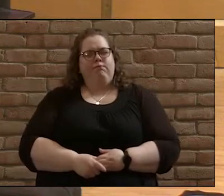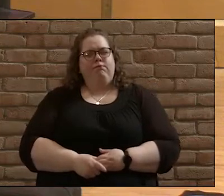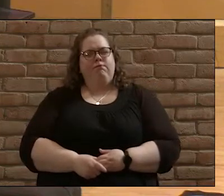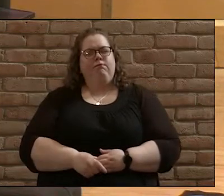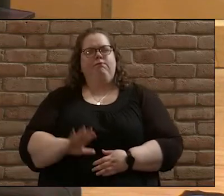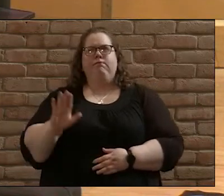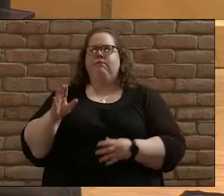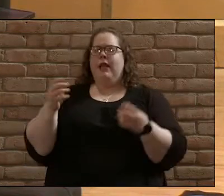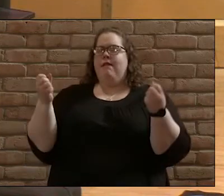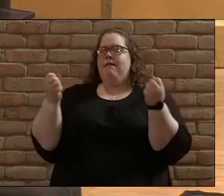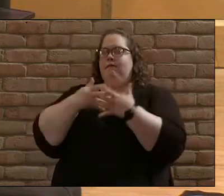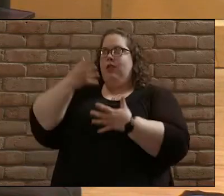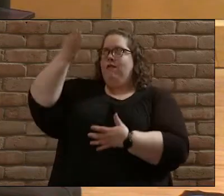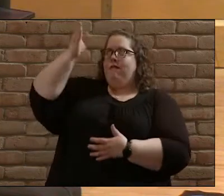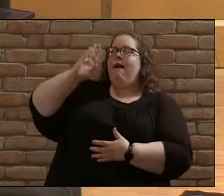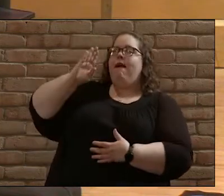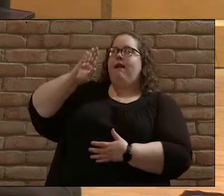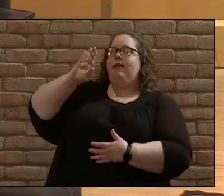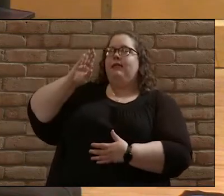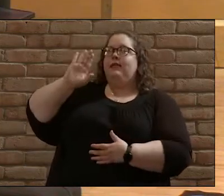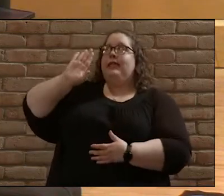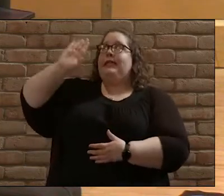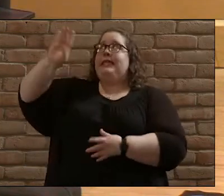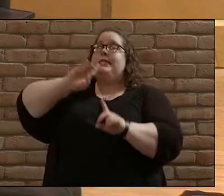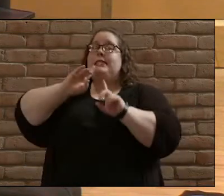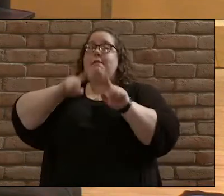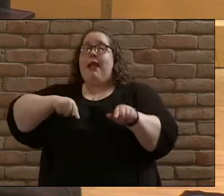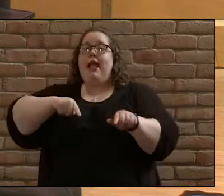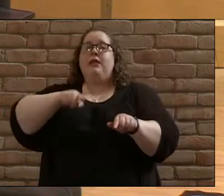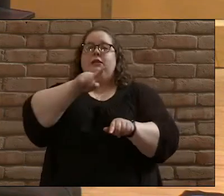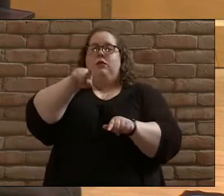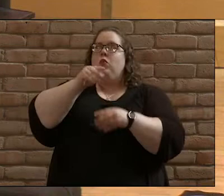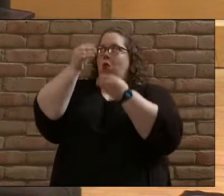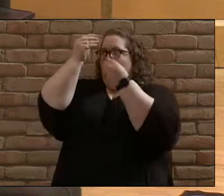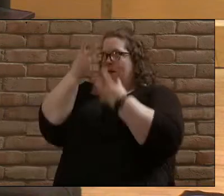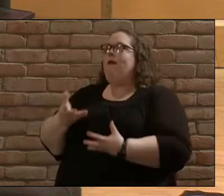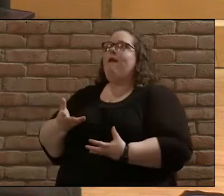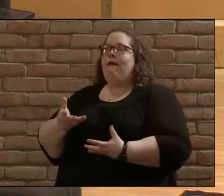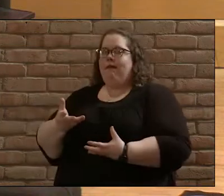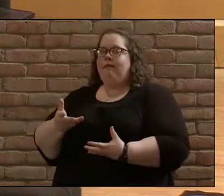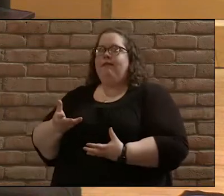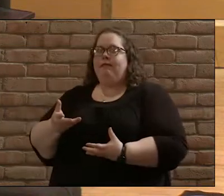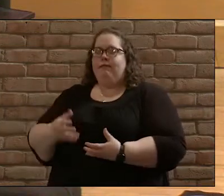Fear God and obey his commands.